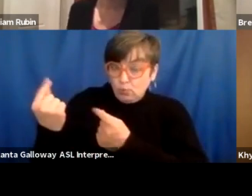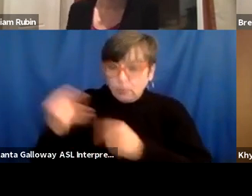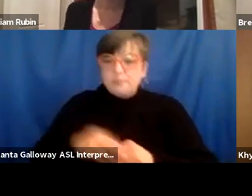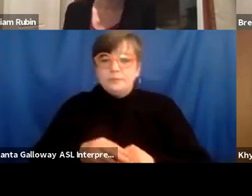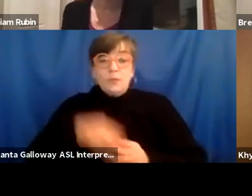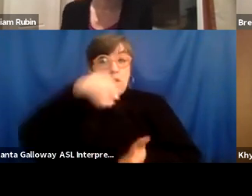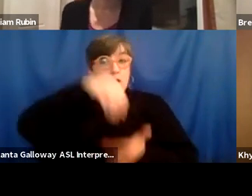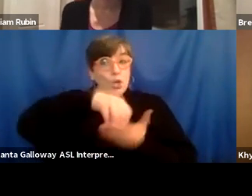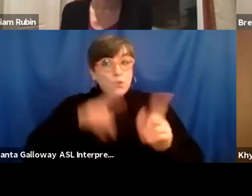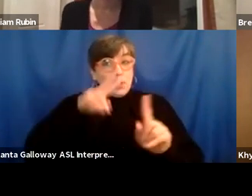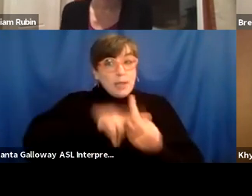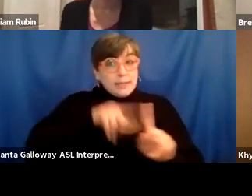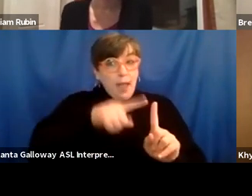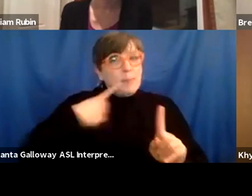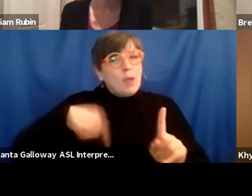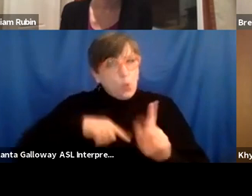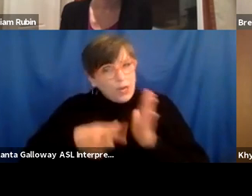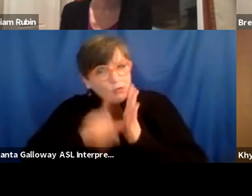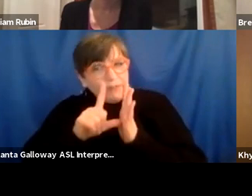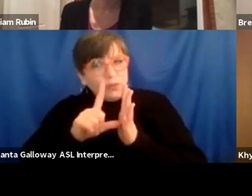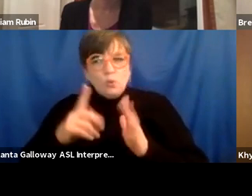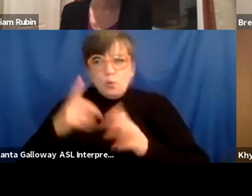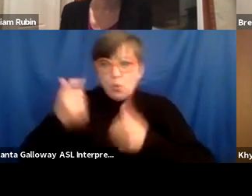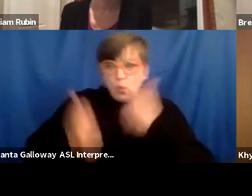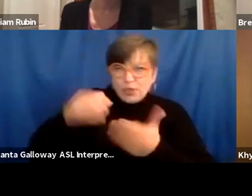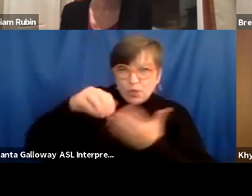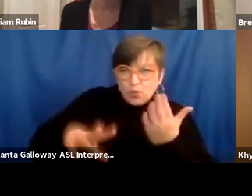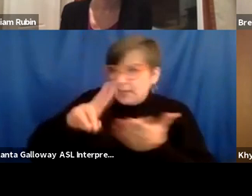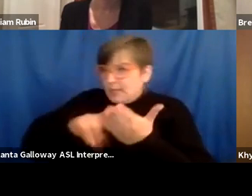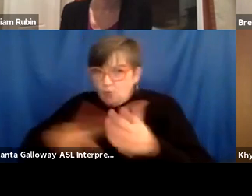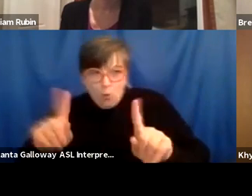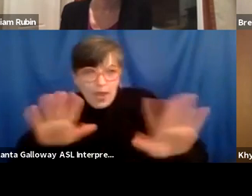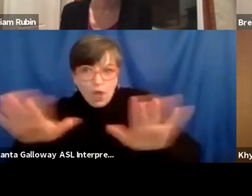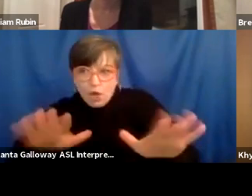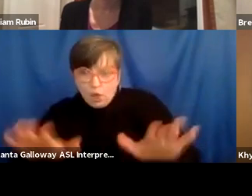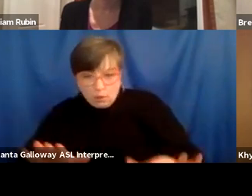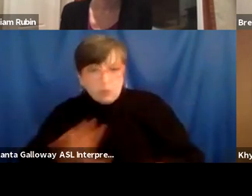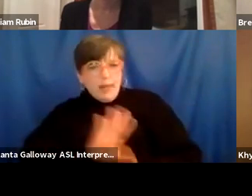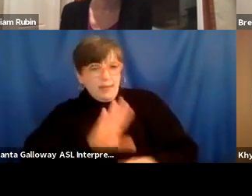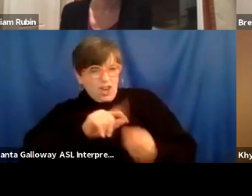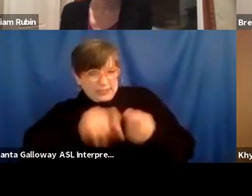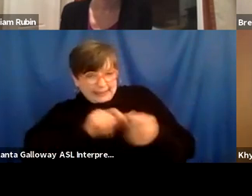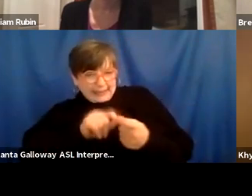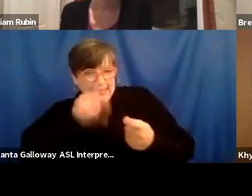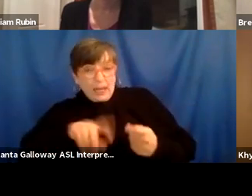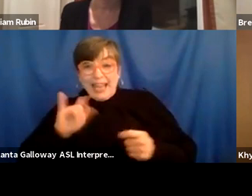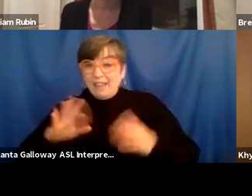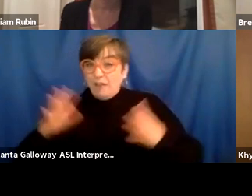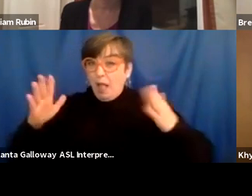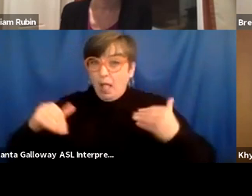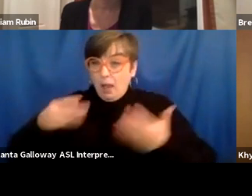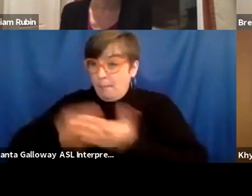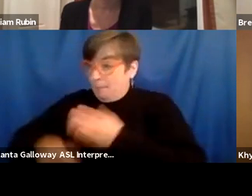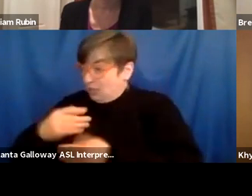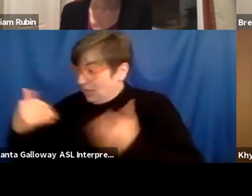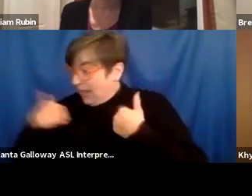assignments, we will review what students are enrolling at what schools and what their needs are. And if we haven't appropriately budgeted for it, we